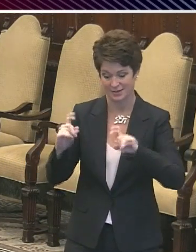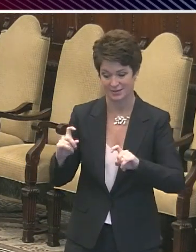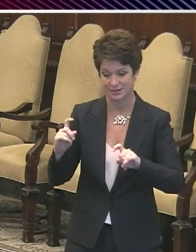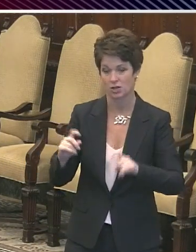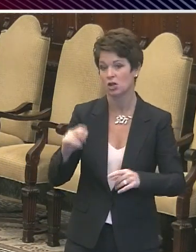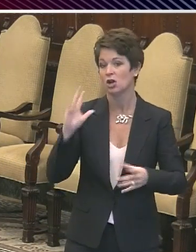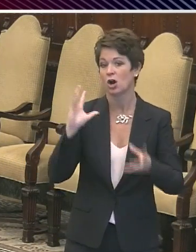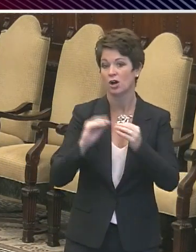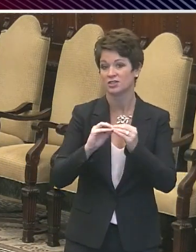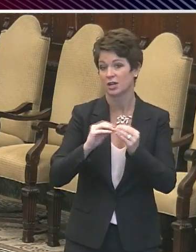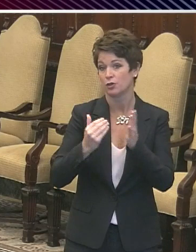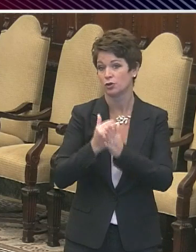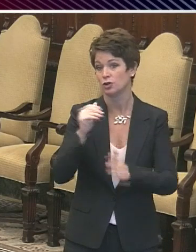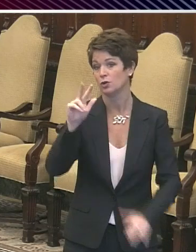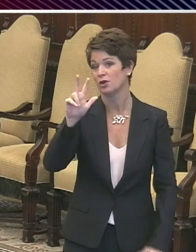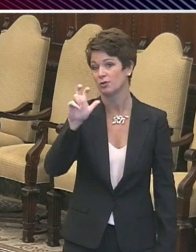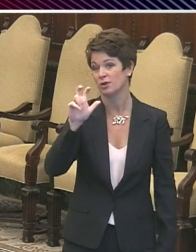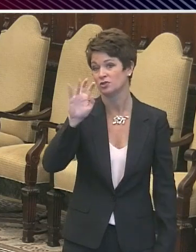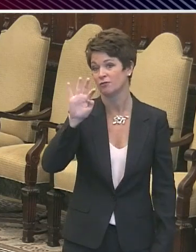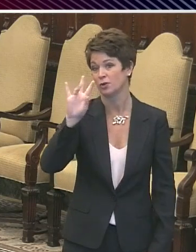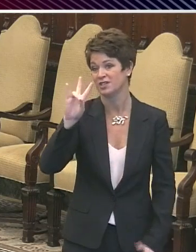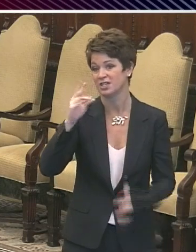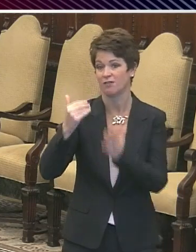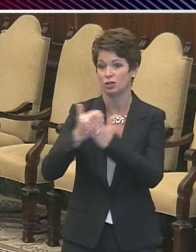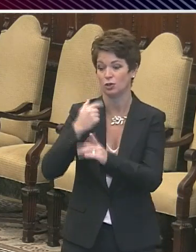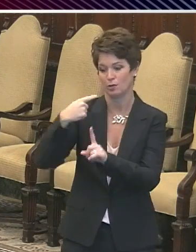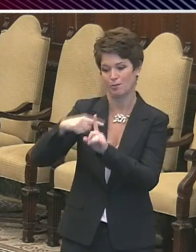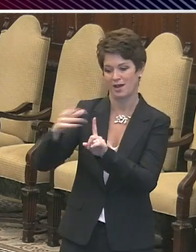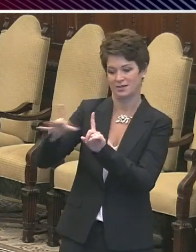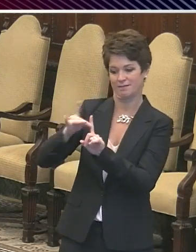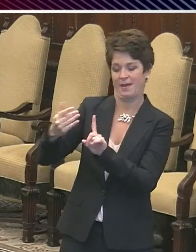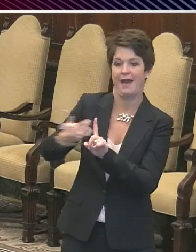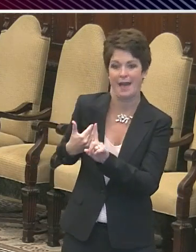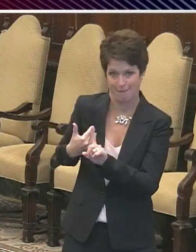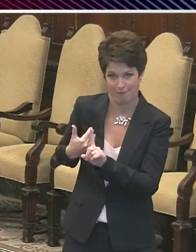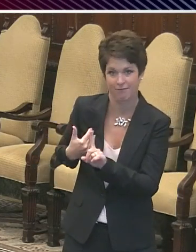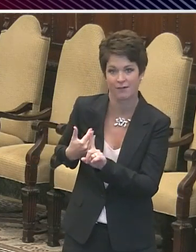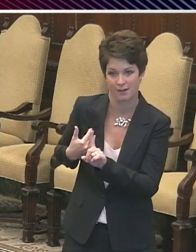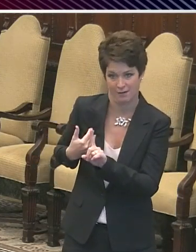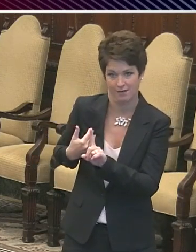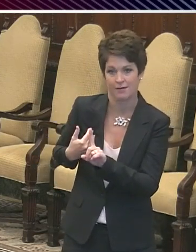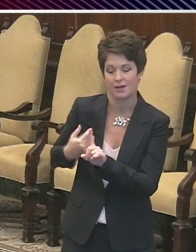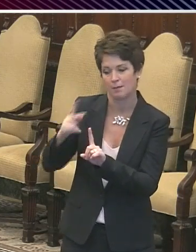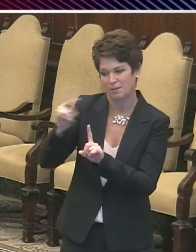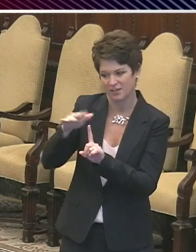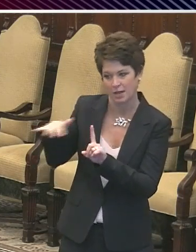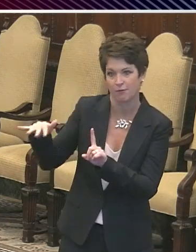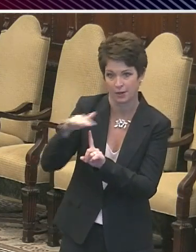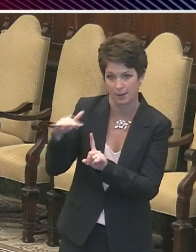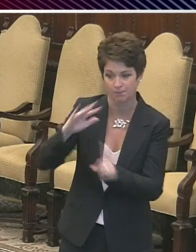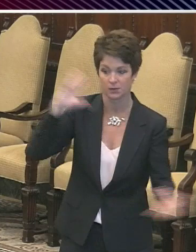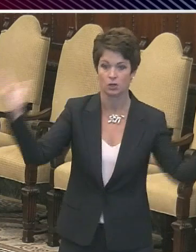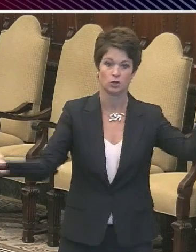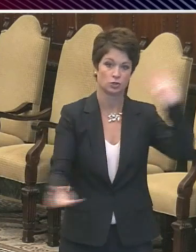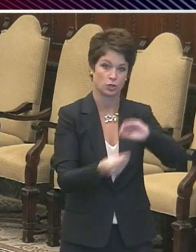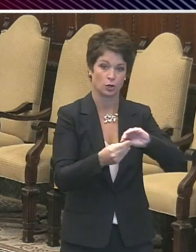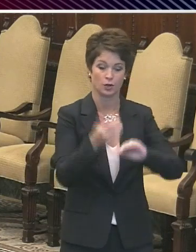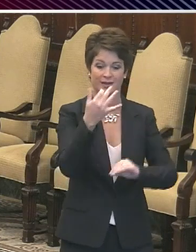had 347 new cases of coronavirus infection confirmed in Philadelphia residents, bringing us to a total of